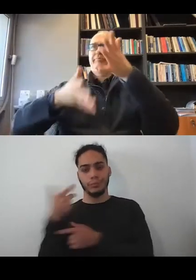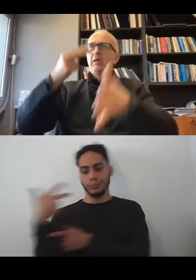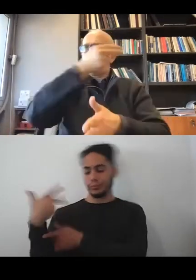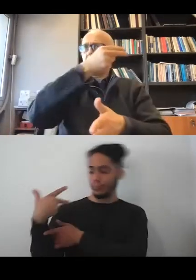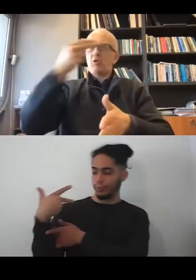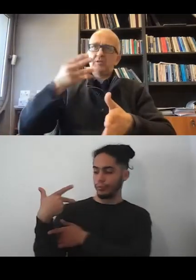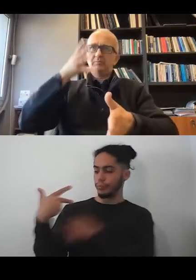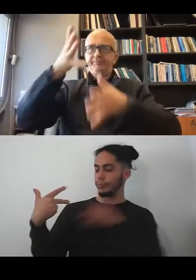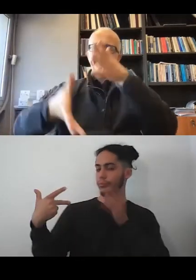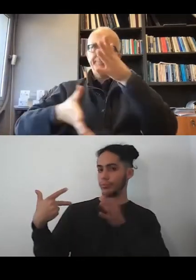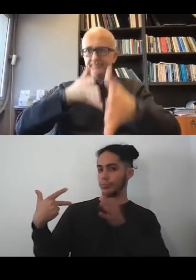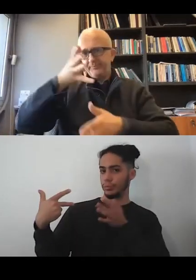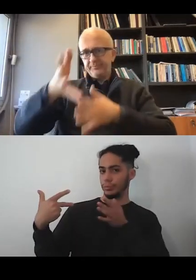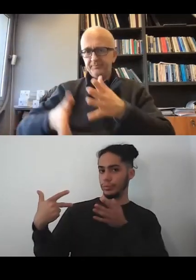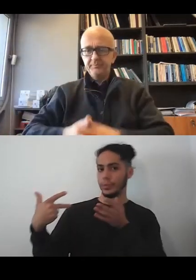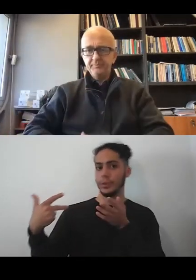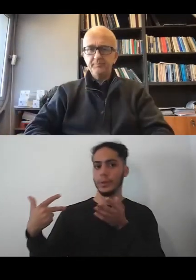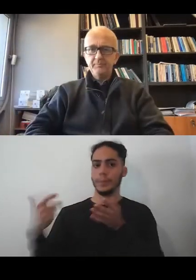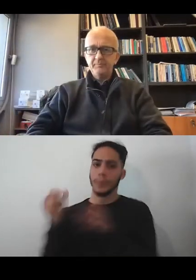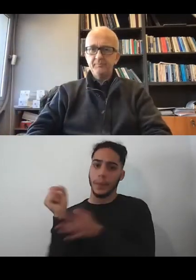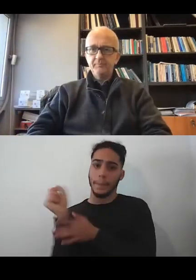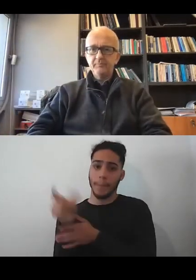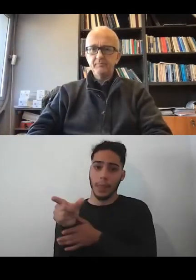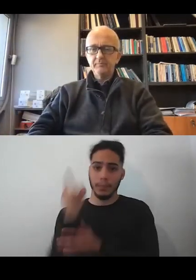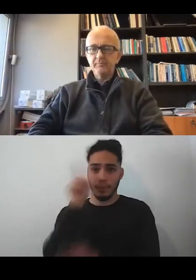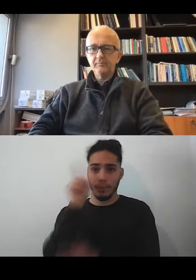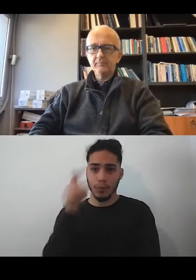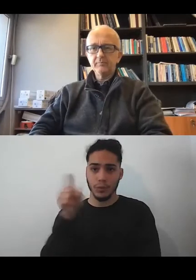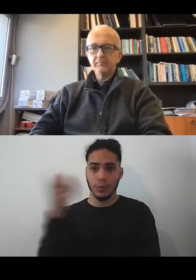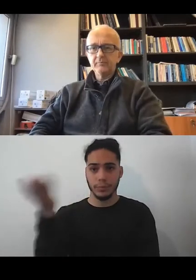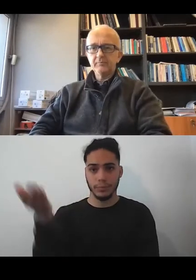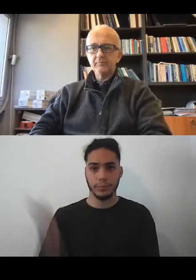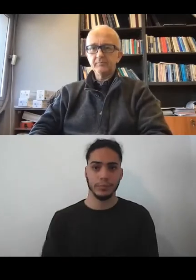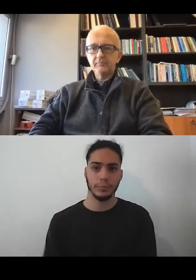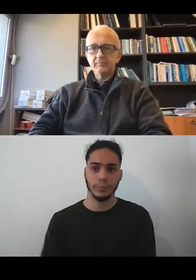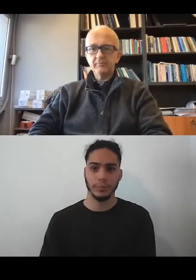records the answer, and sends to the system.